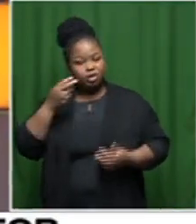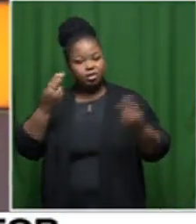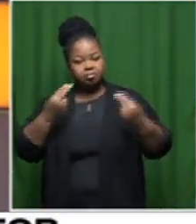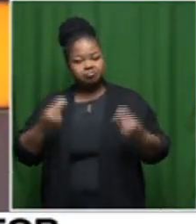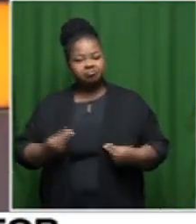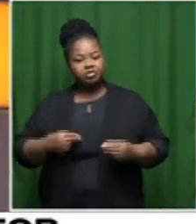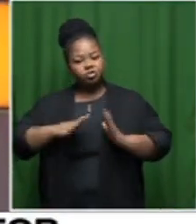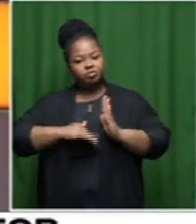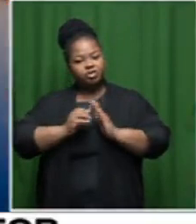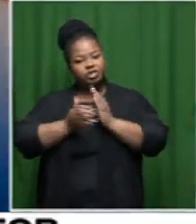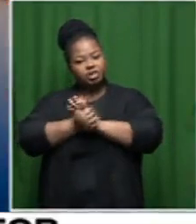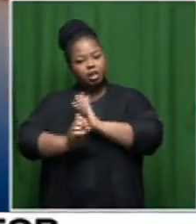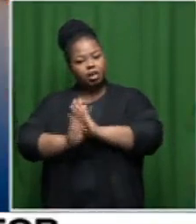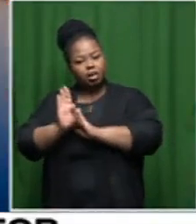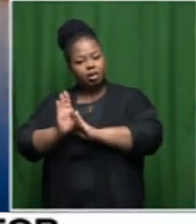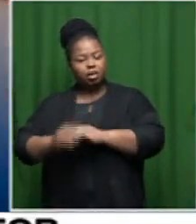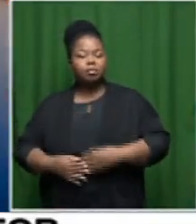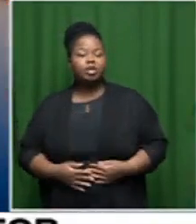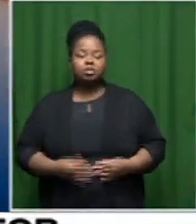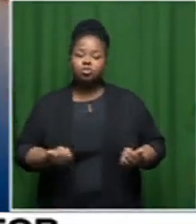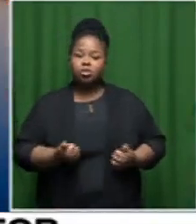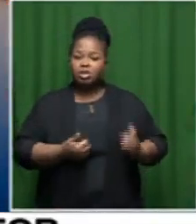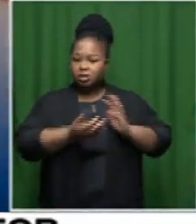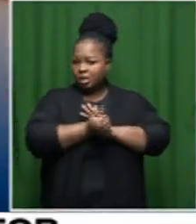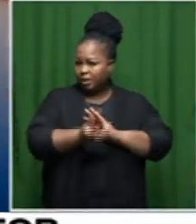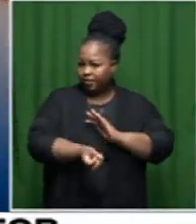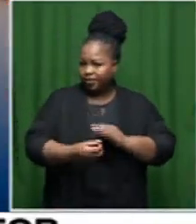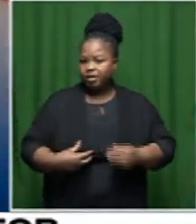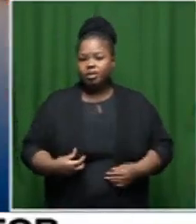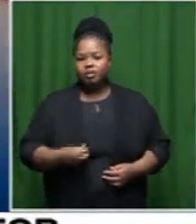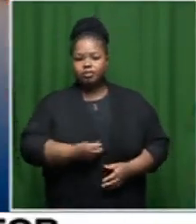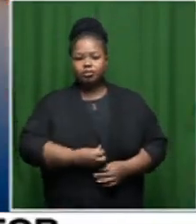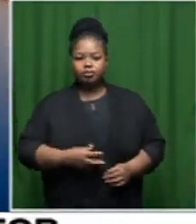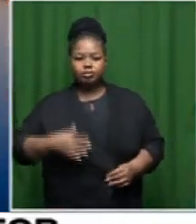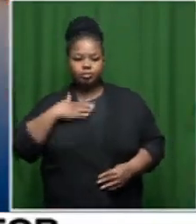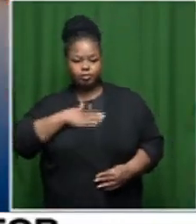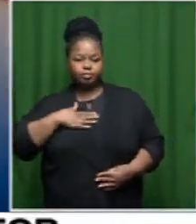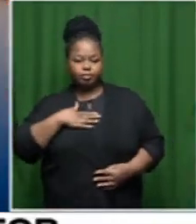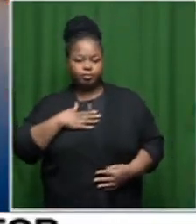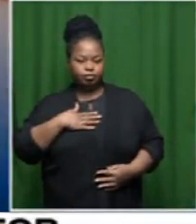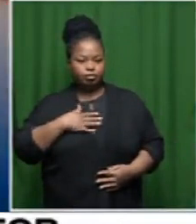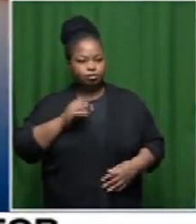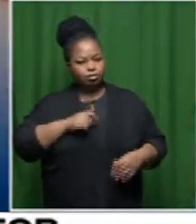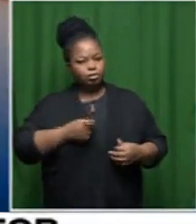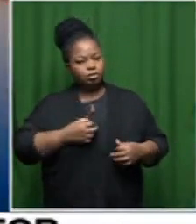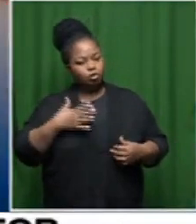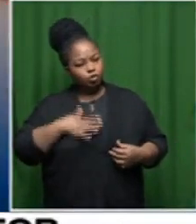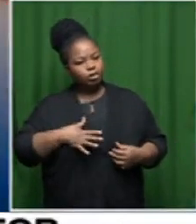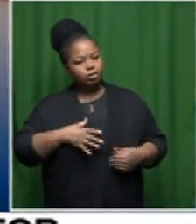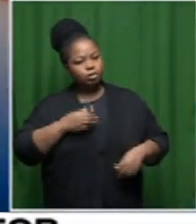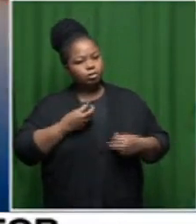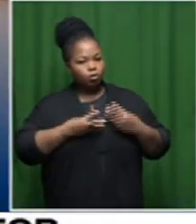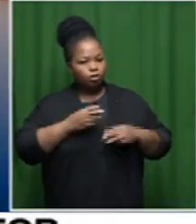in furthering their craft? Yeah, so if you really have the talent and you have a sense that there is a desire for your